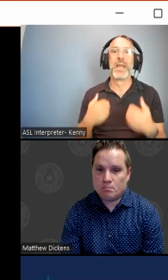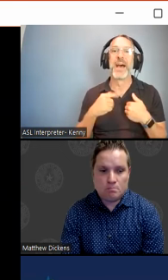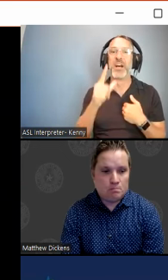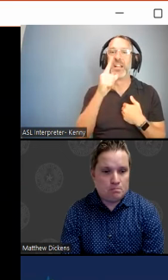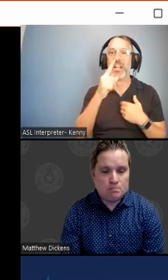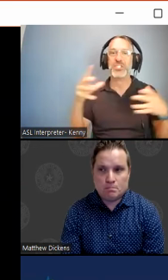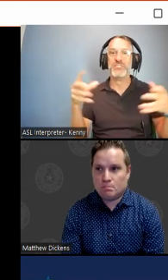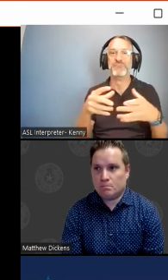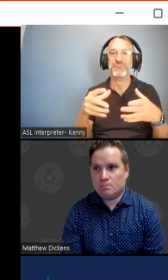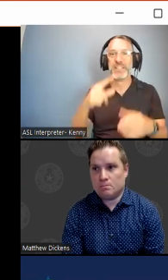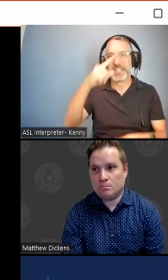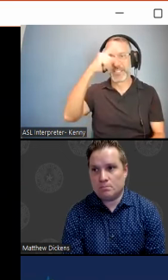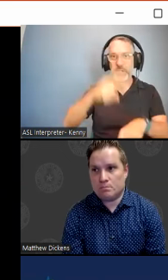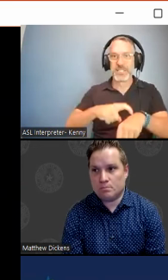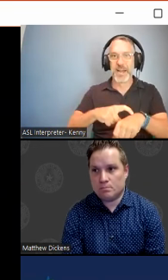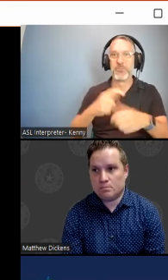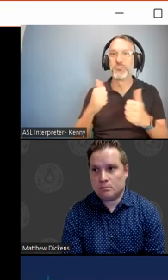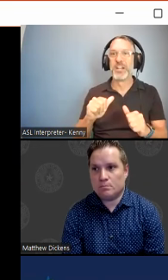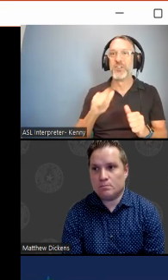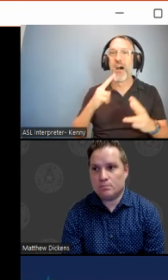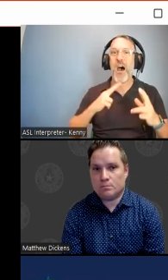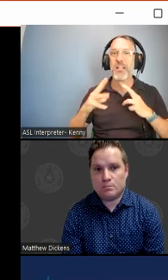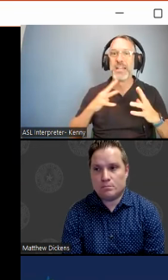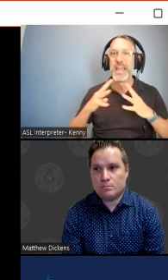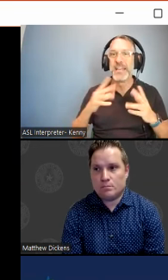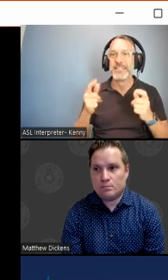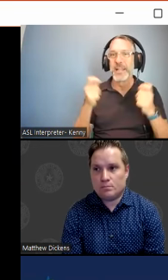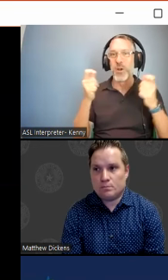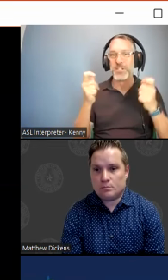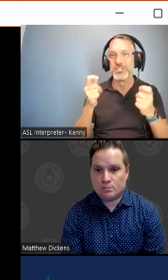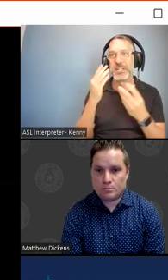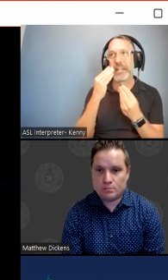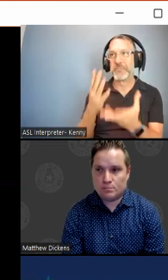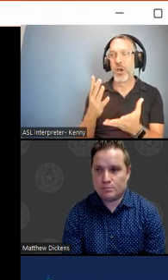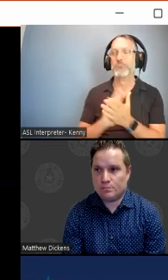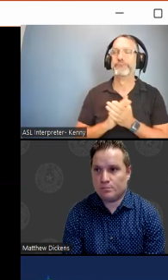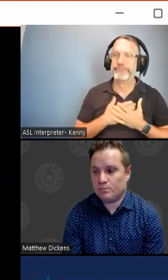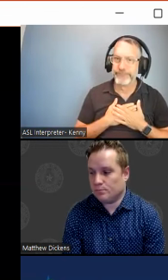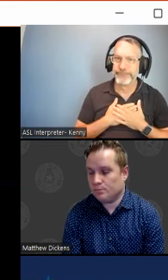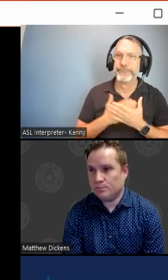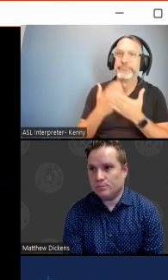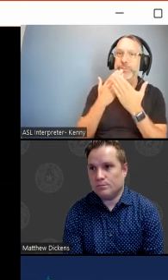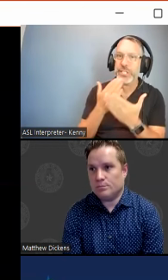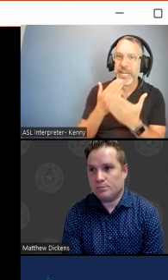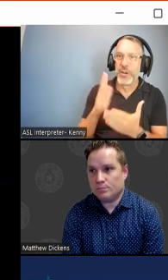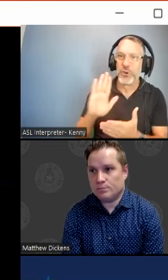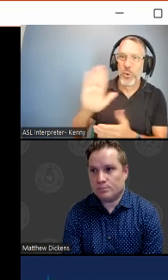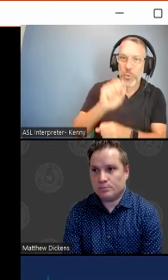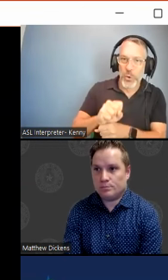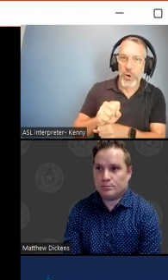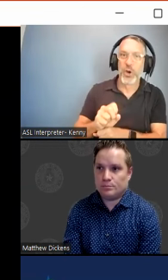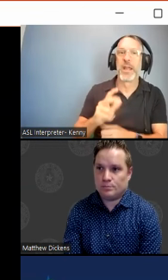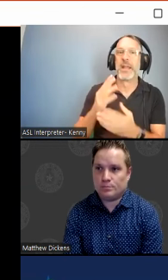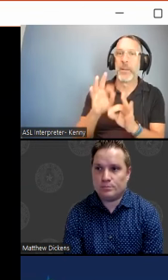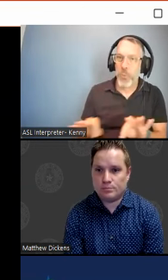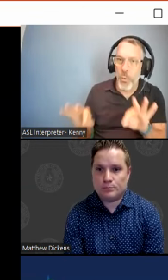the summertime and we try to have a little holiday celebration just to let them know, just something simple, but just to let them know how important and how